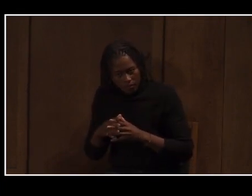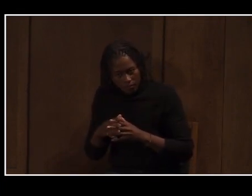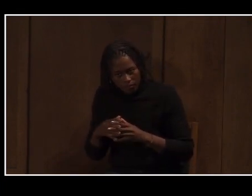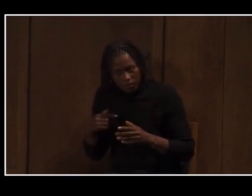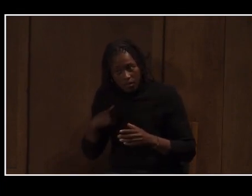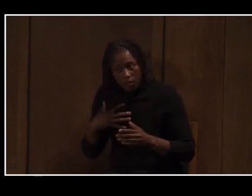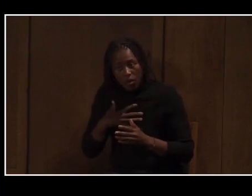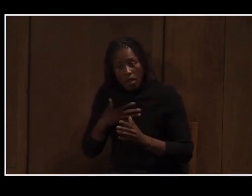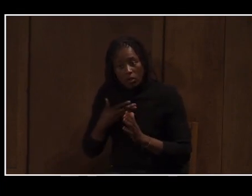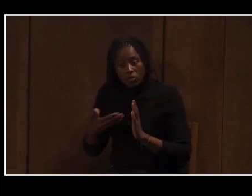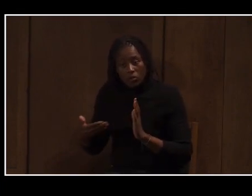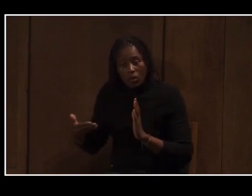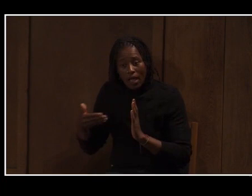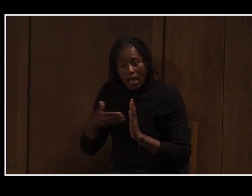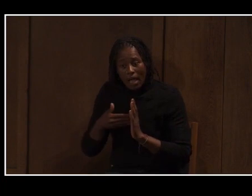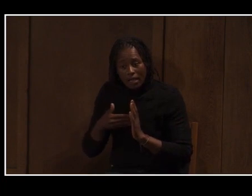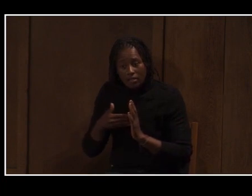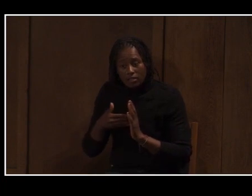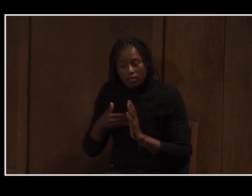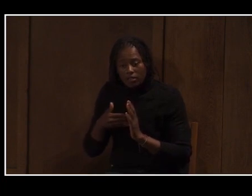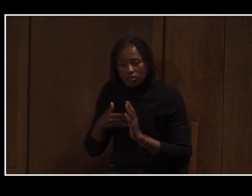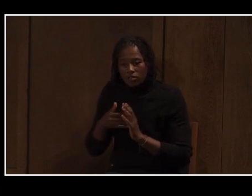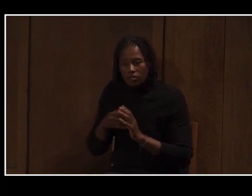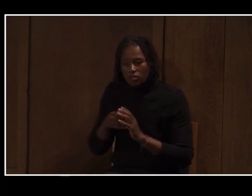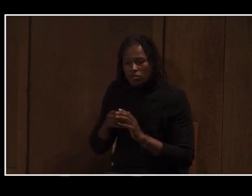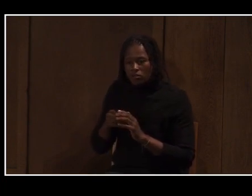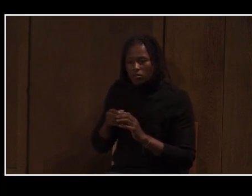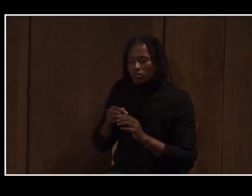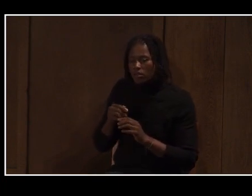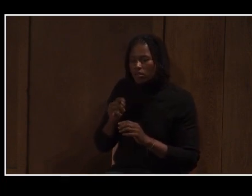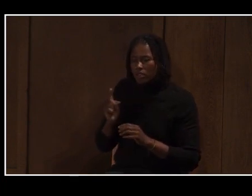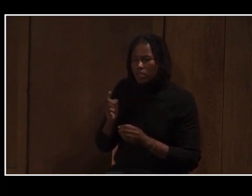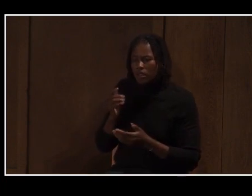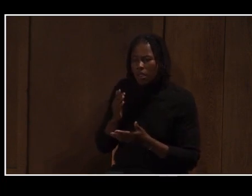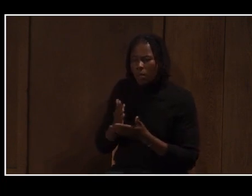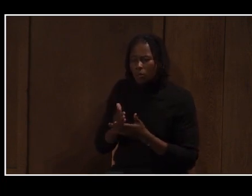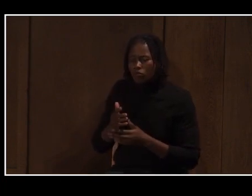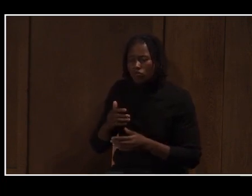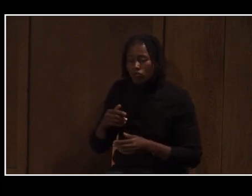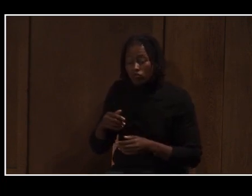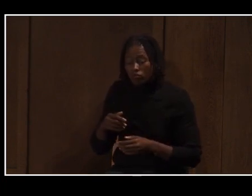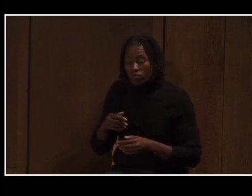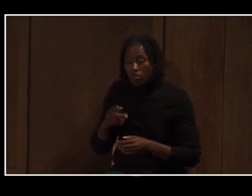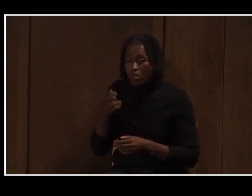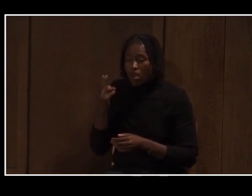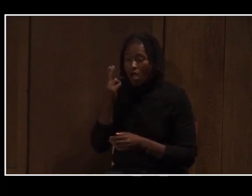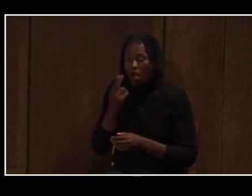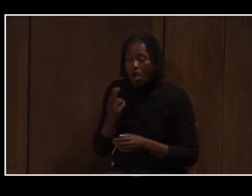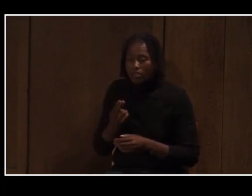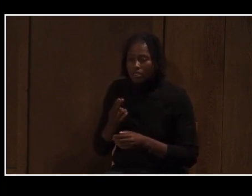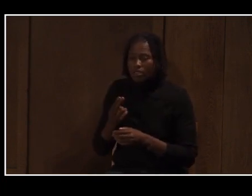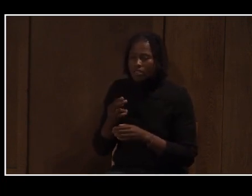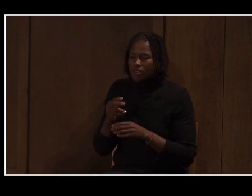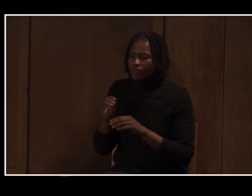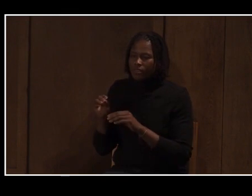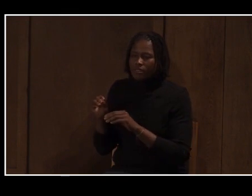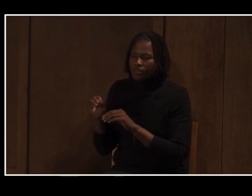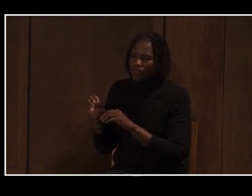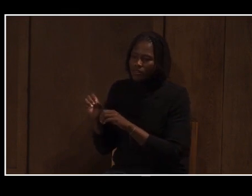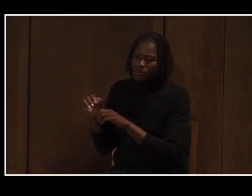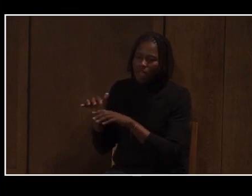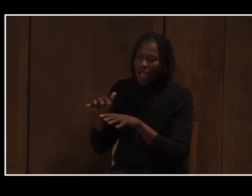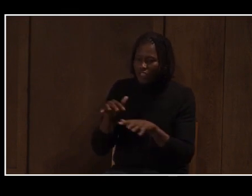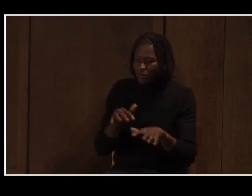add, in relation to that, you are a true artistic diasporic animator. It's a phrase I've only used a few times, but